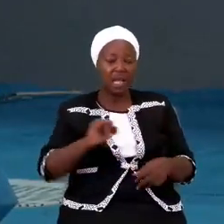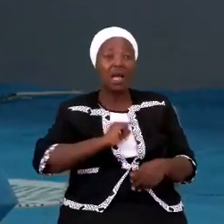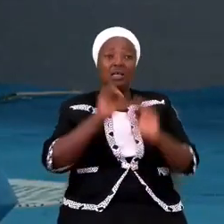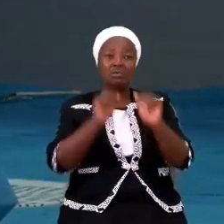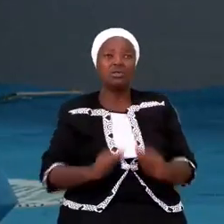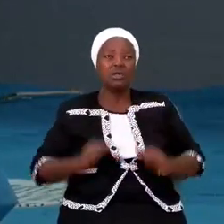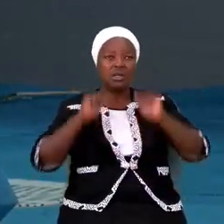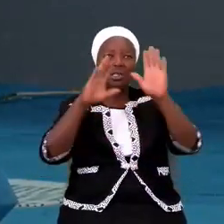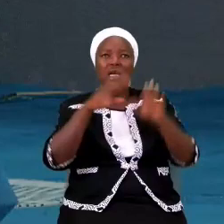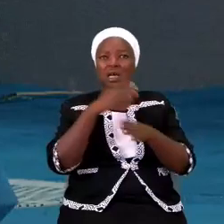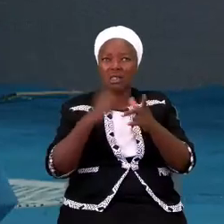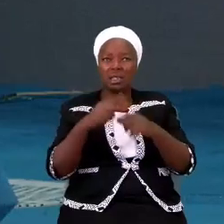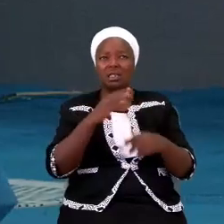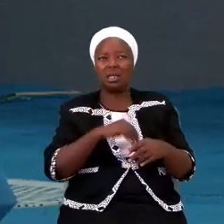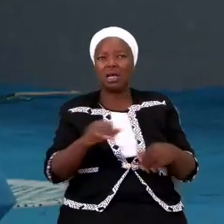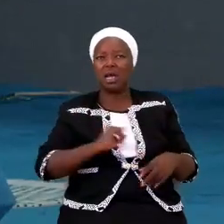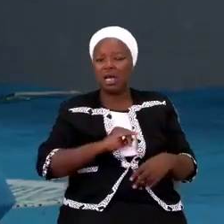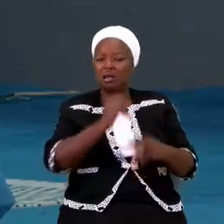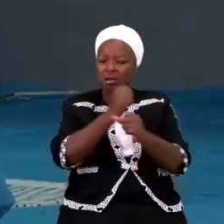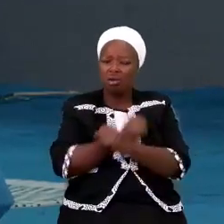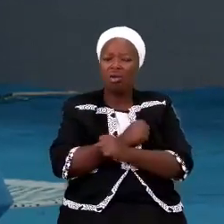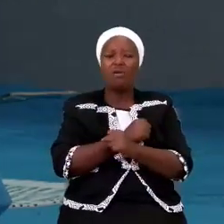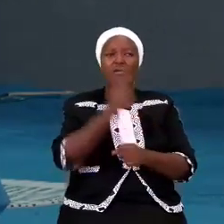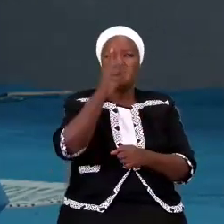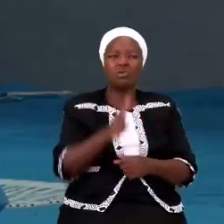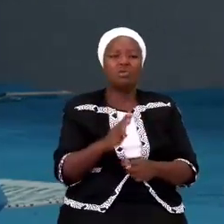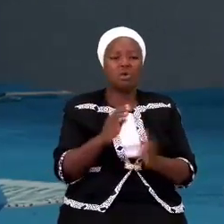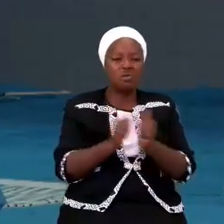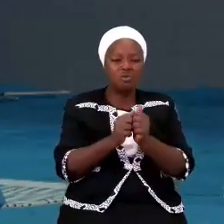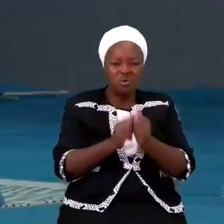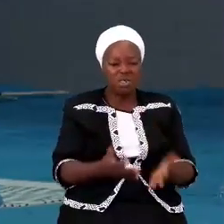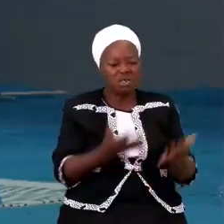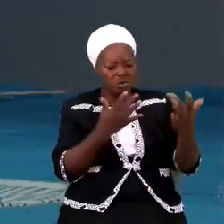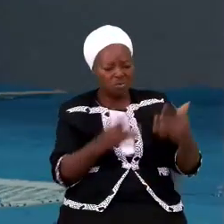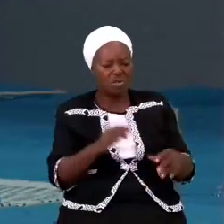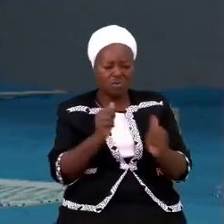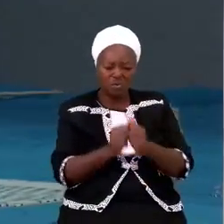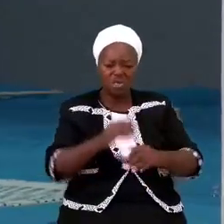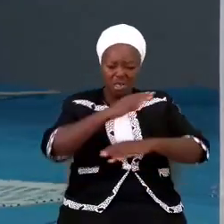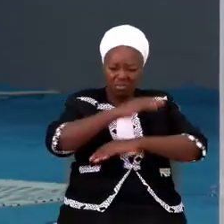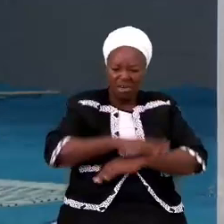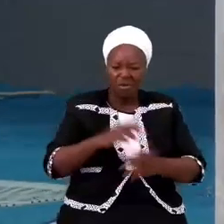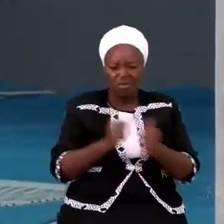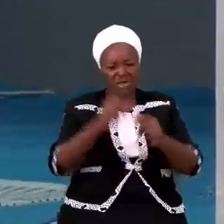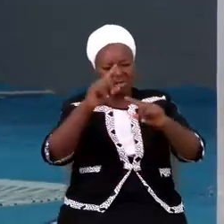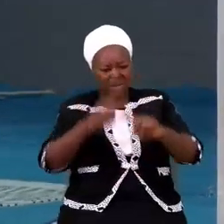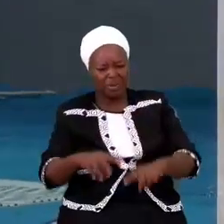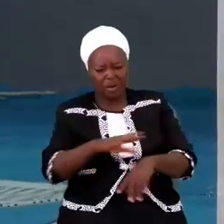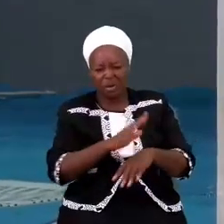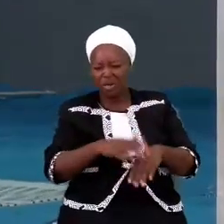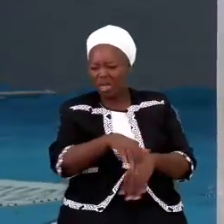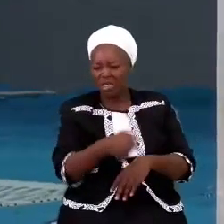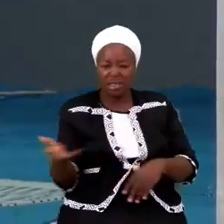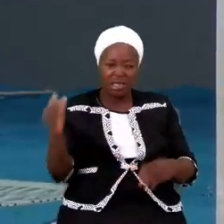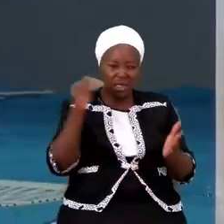relent. Everything I have, everything I've got, I put at the feet of the Lord Jesus Christ